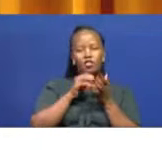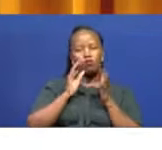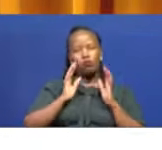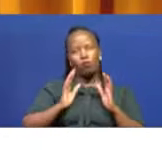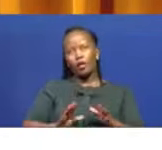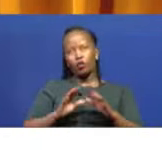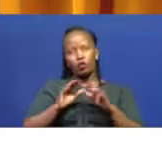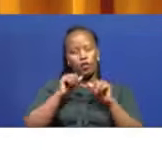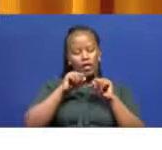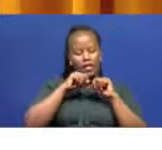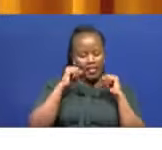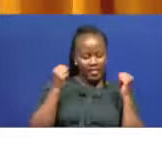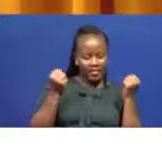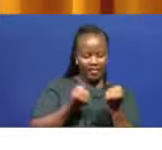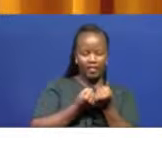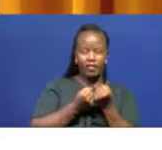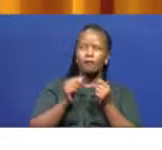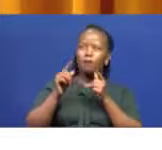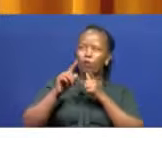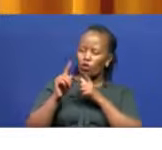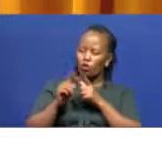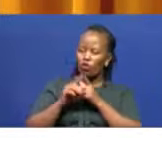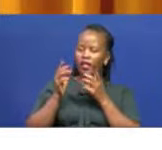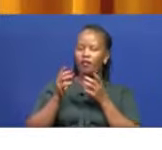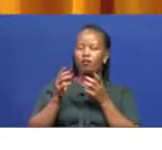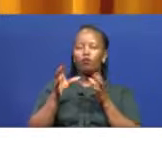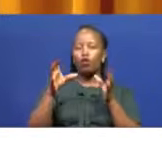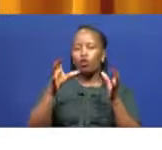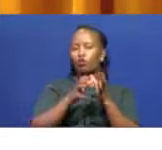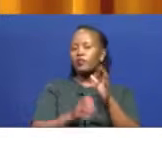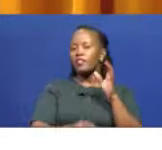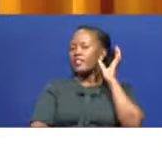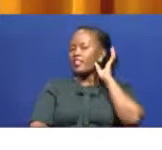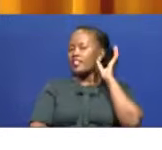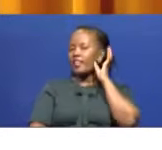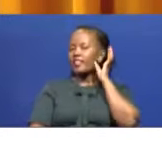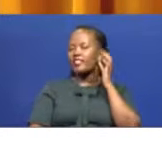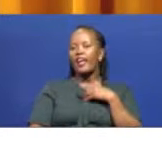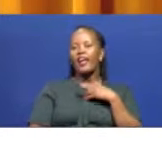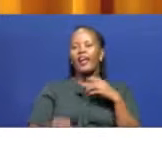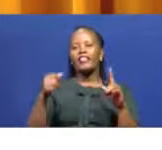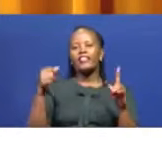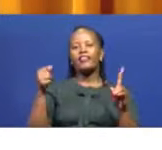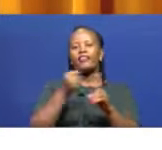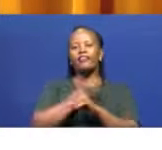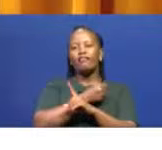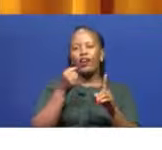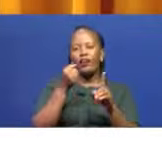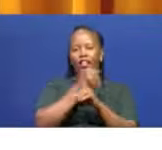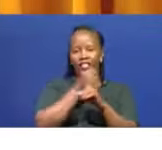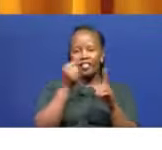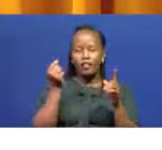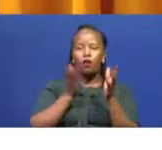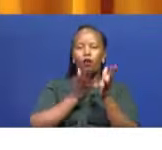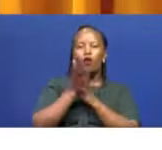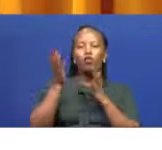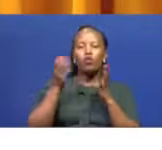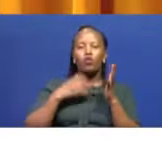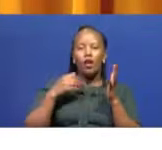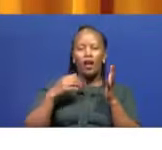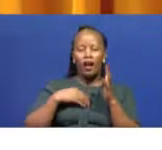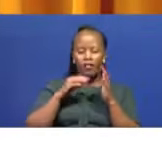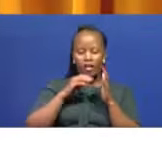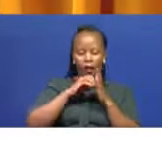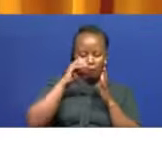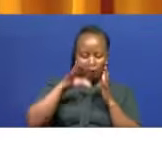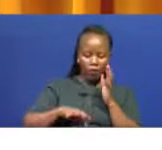society, and that the respondents herein have violated the same by commencing an impeachment process